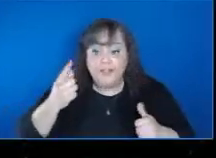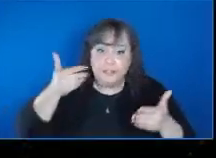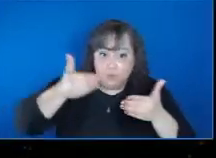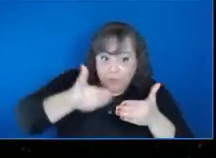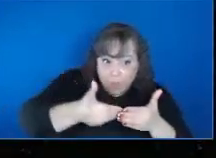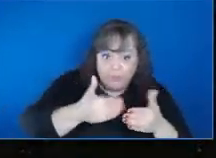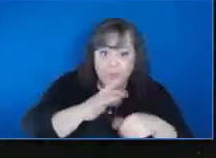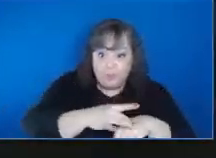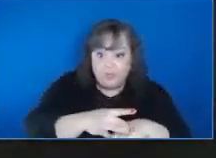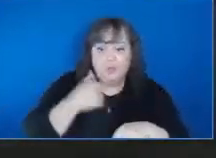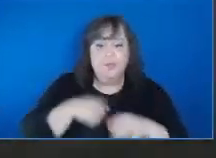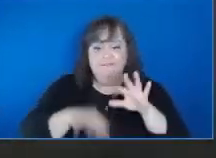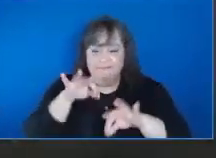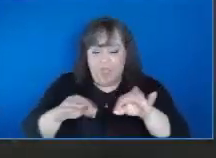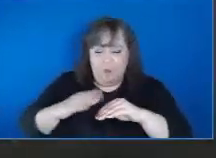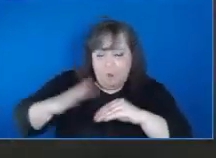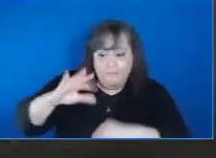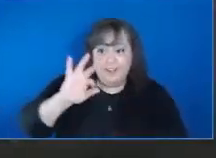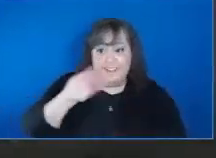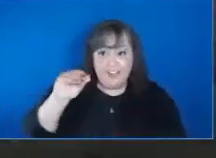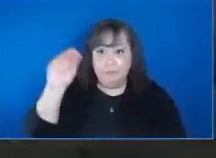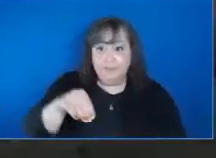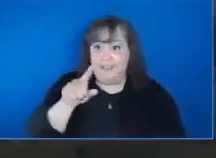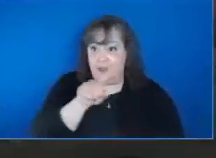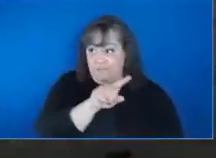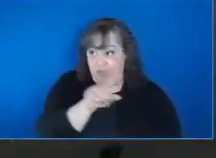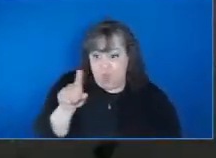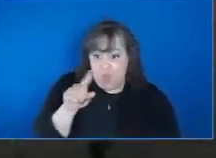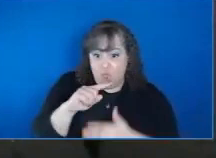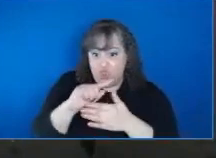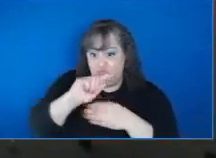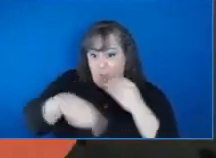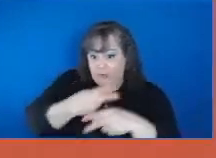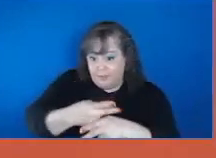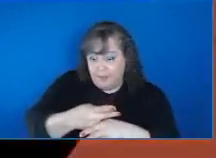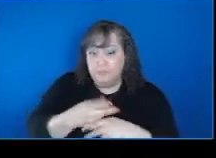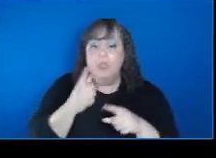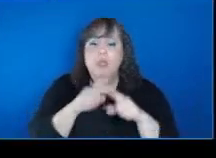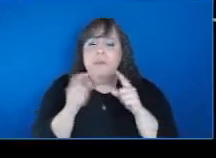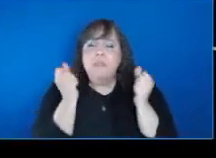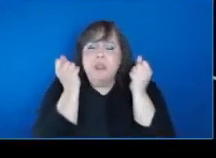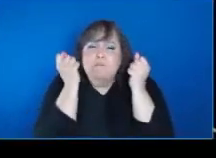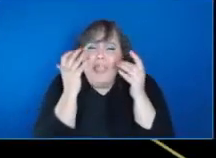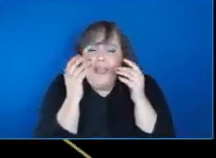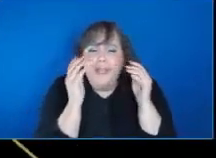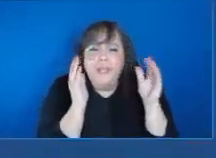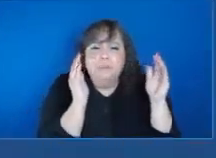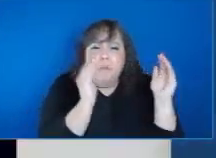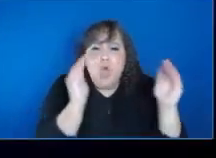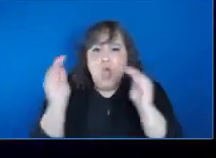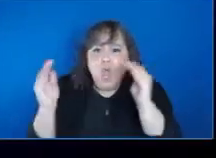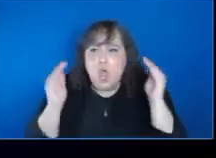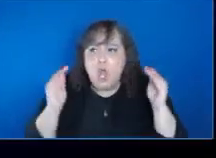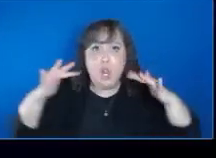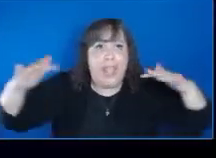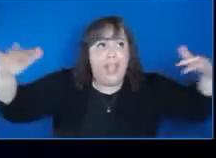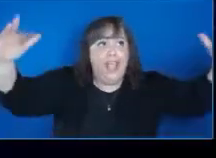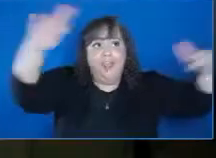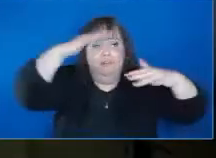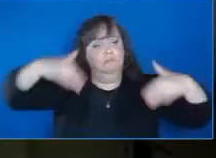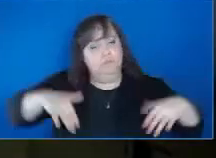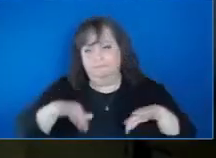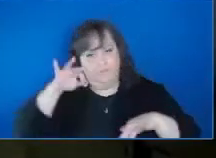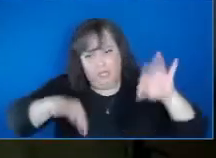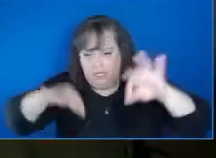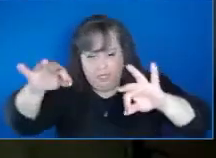of these. That's the great news. But there are a lot more smaller pieces that are still out there that we haven't found. It's really challenging to